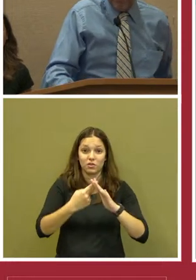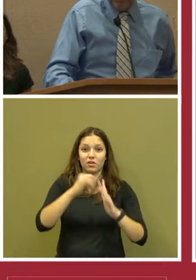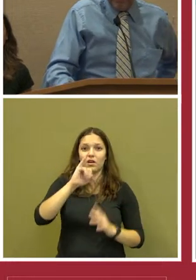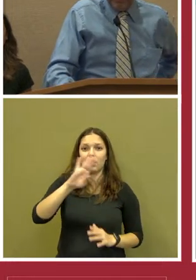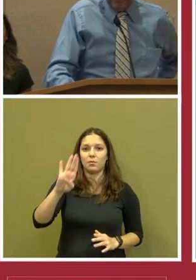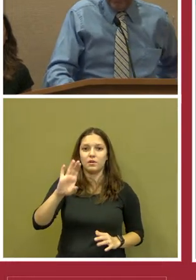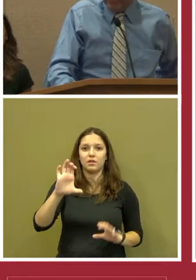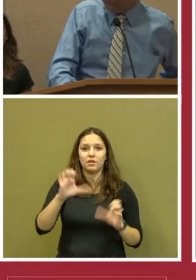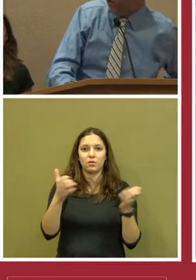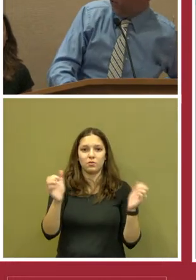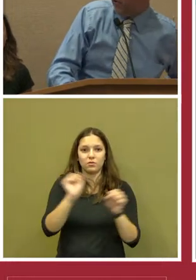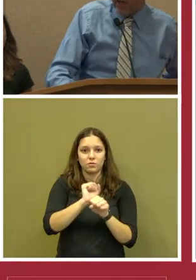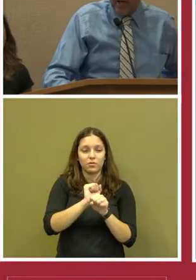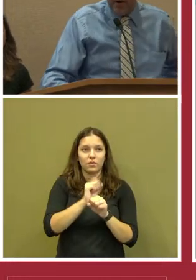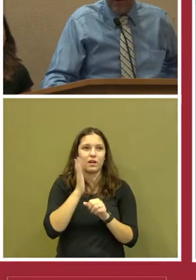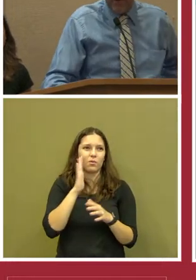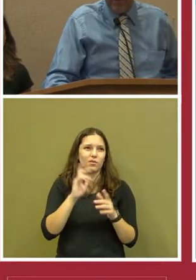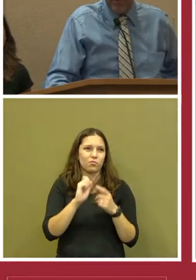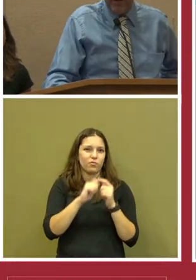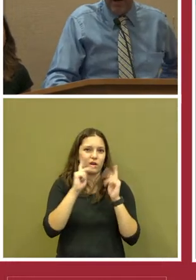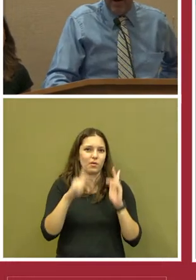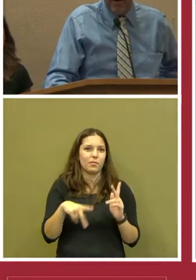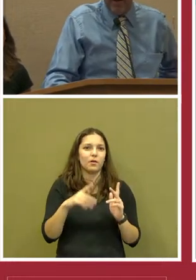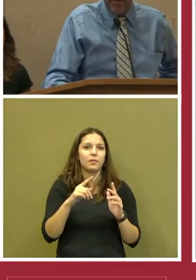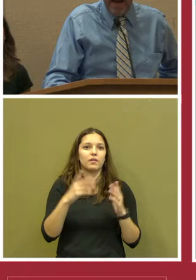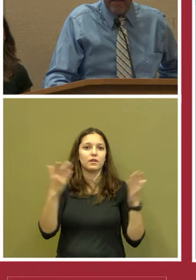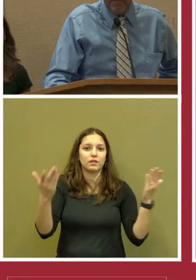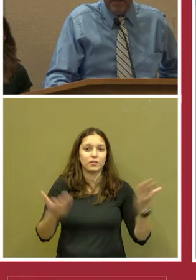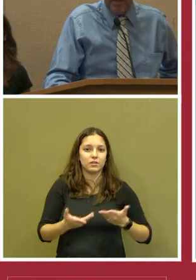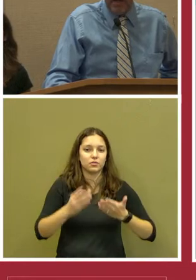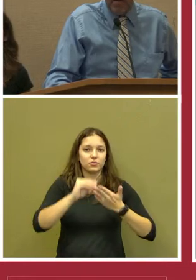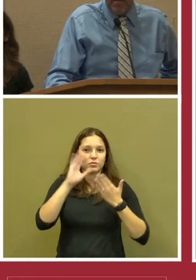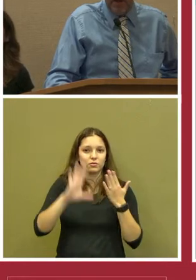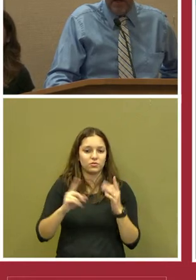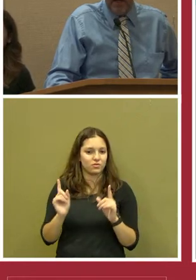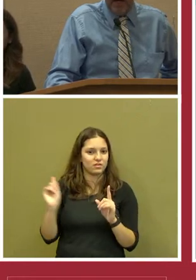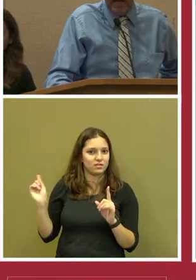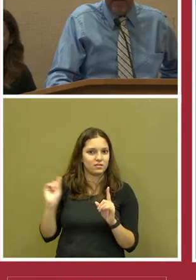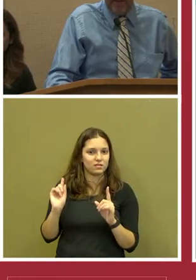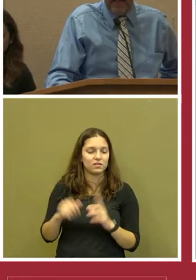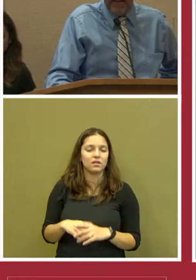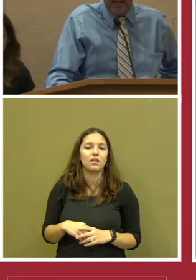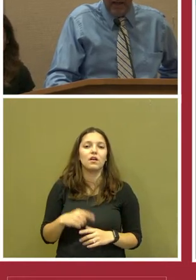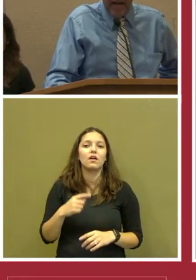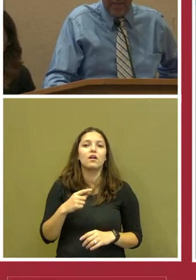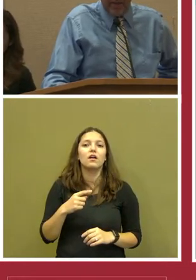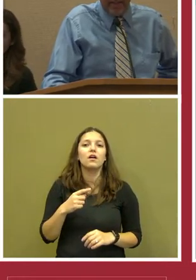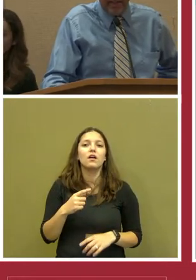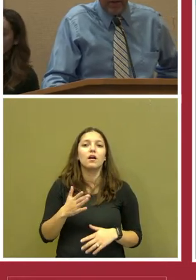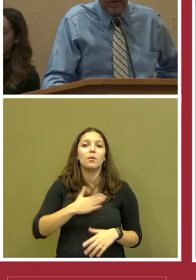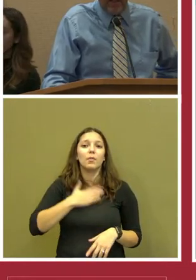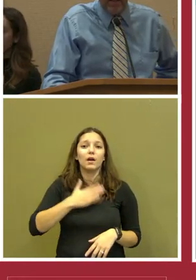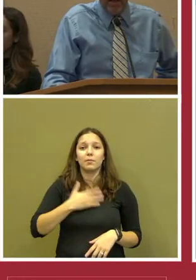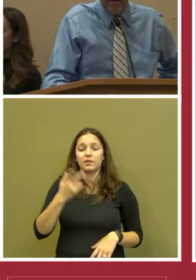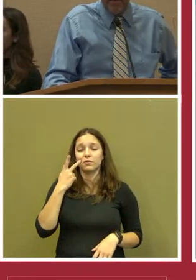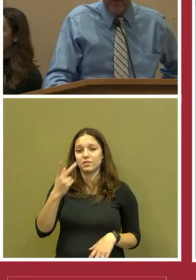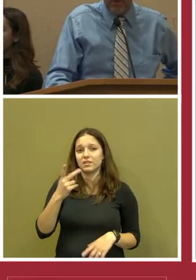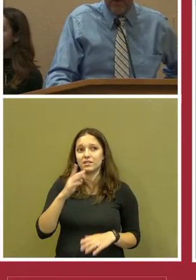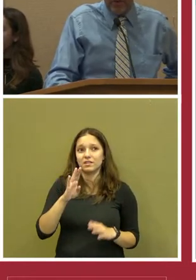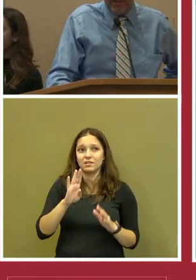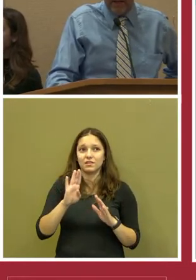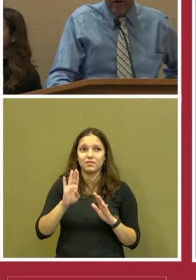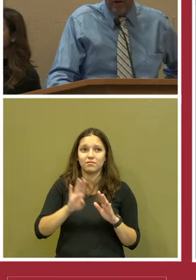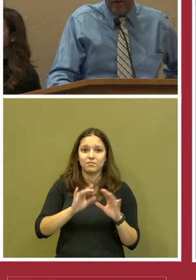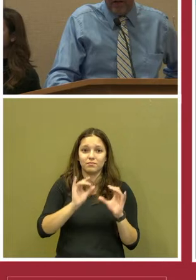I'll wrap up and introduce our students in back of me, but I am very happy to see the trend